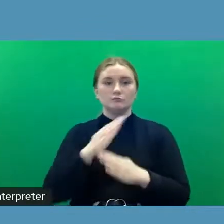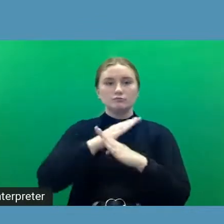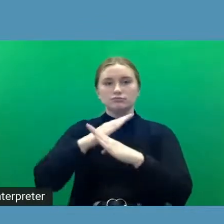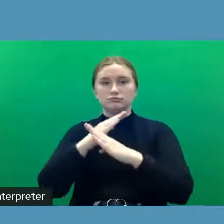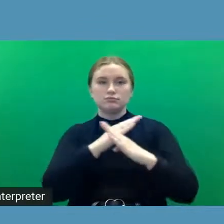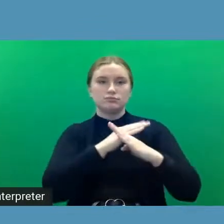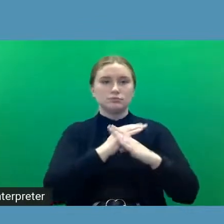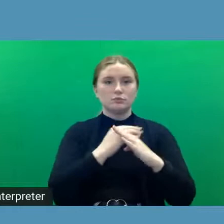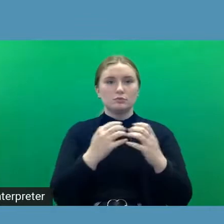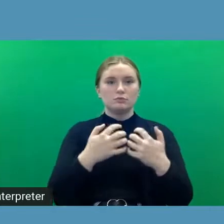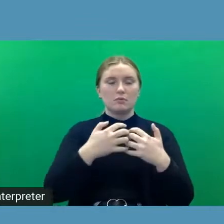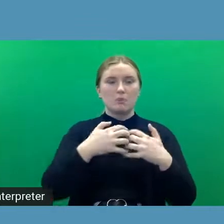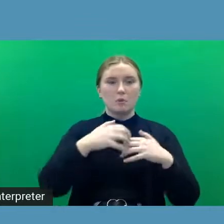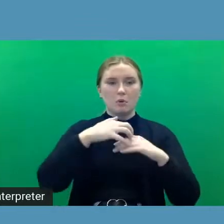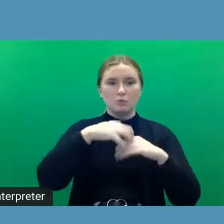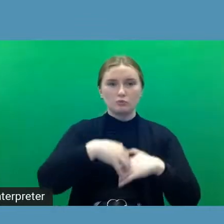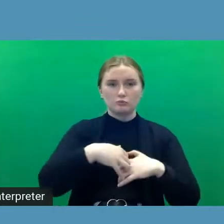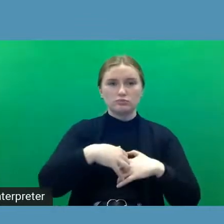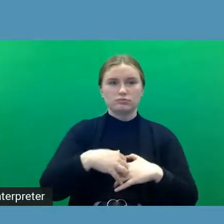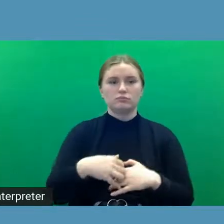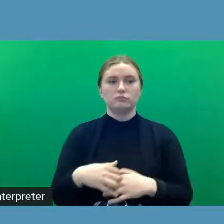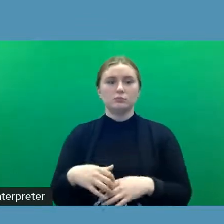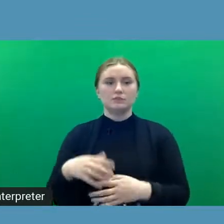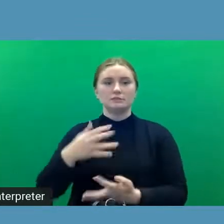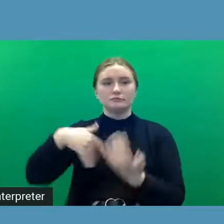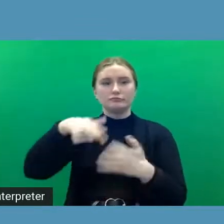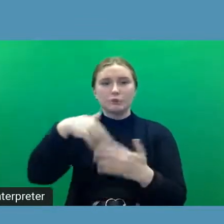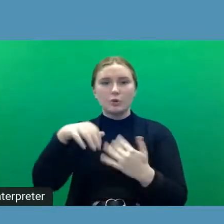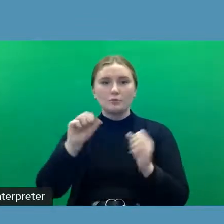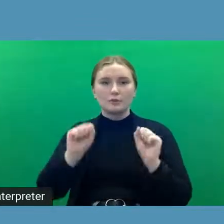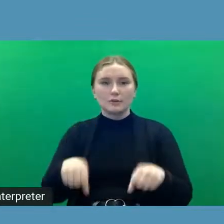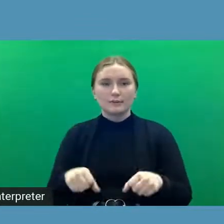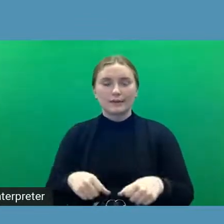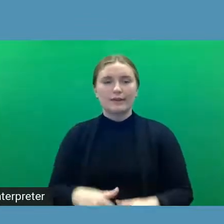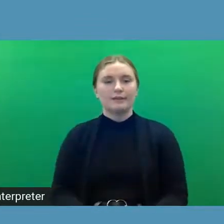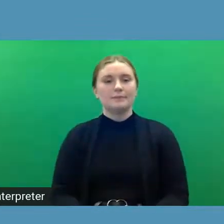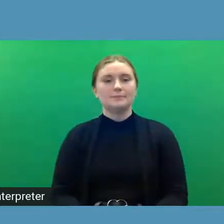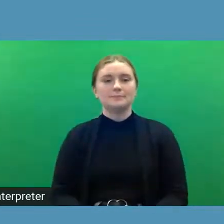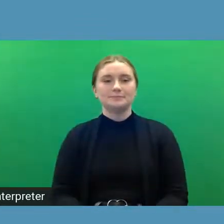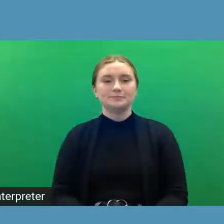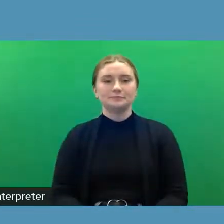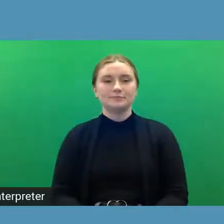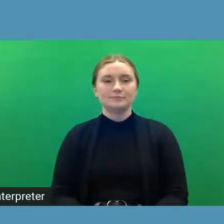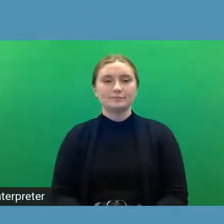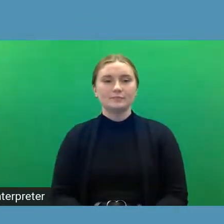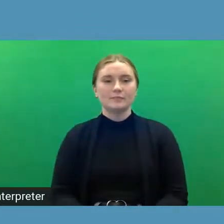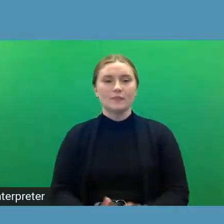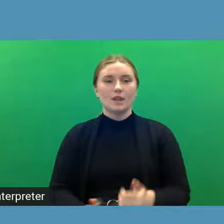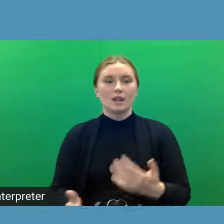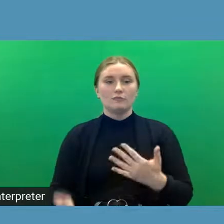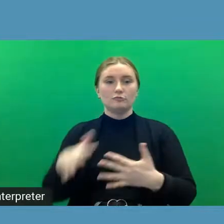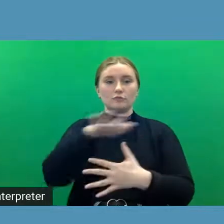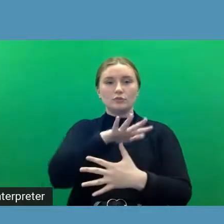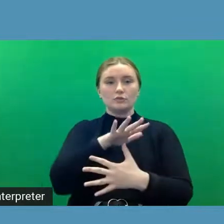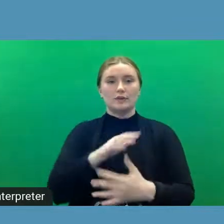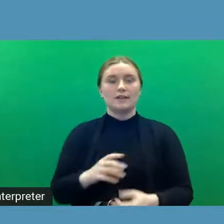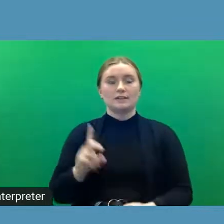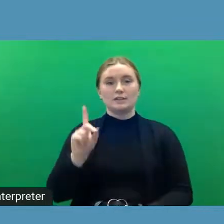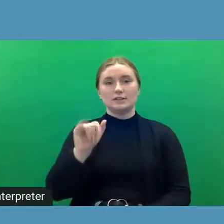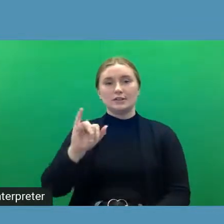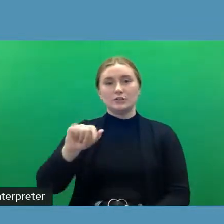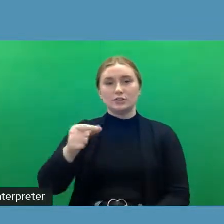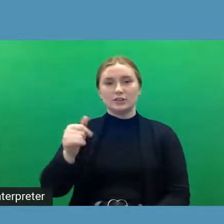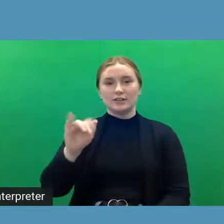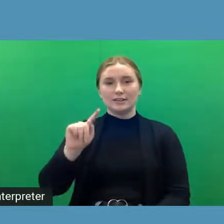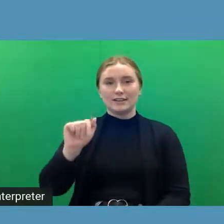effective participation in society on an equal basis with others. To prioritize digital accessibility is to actively